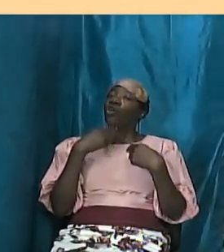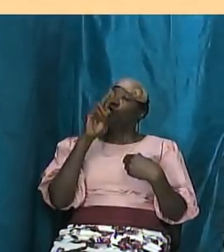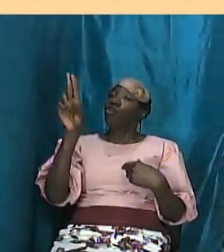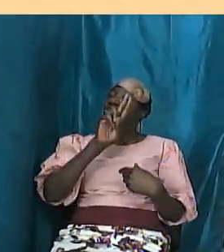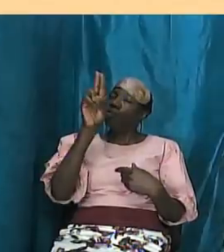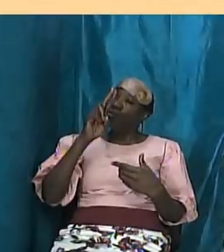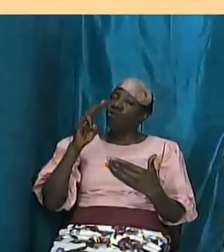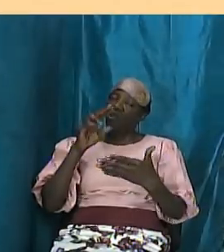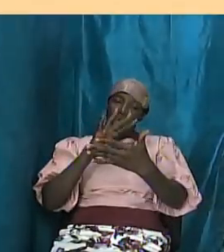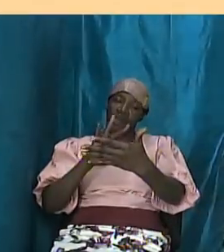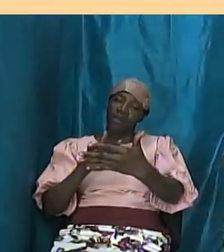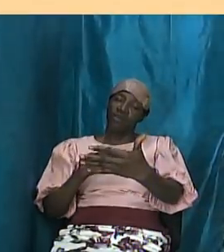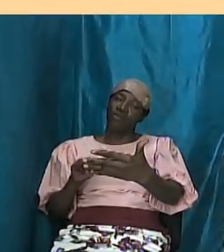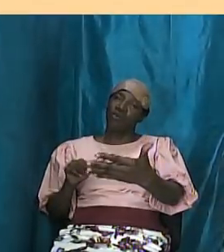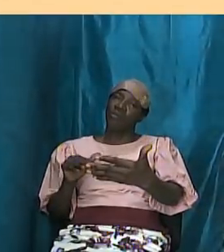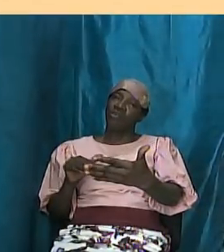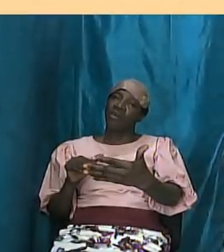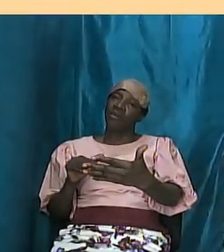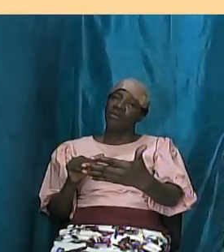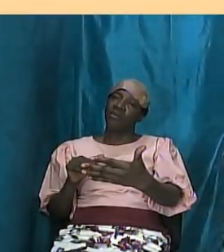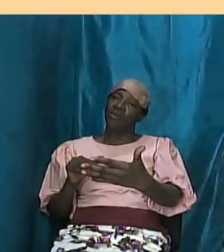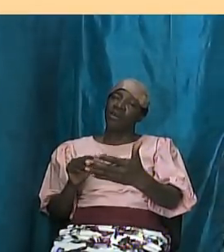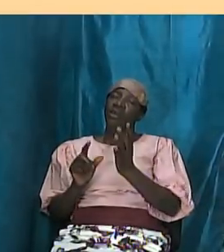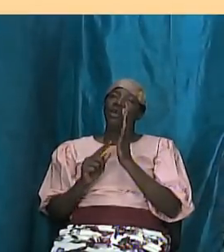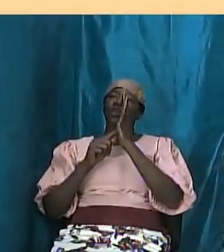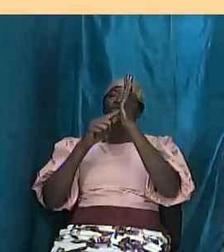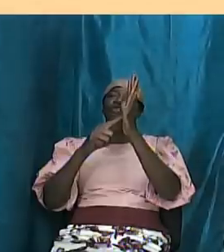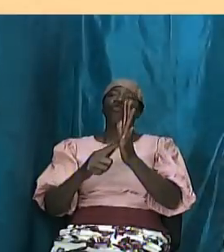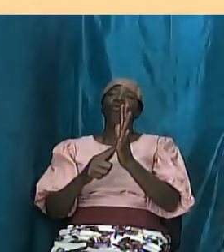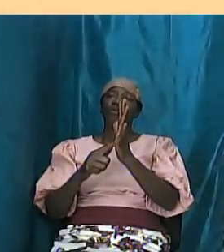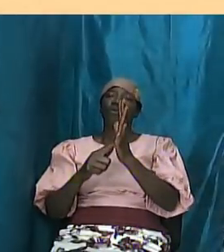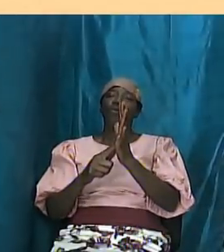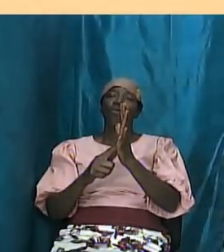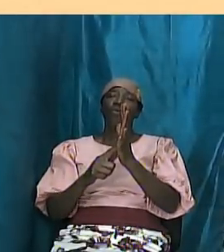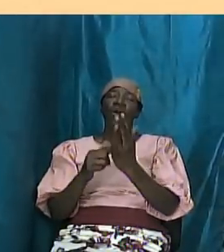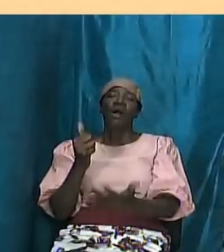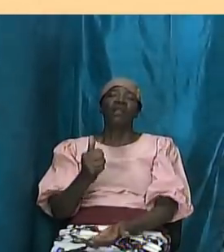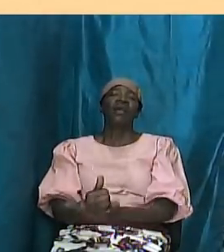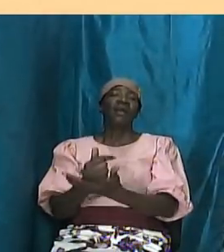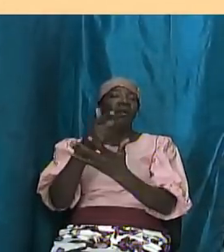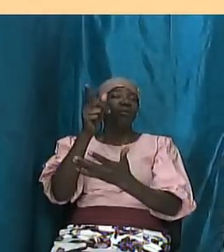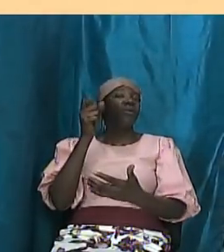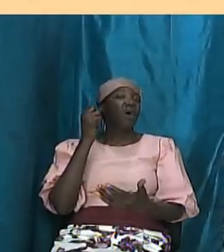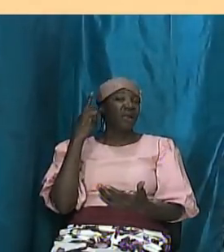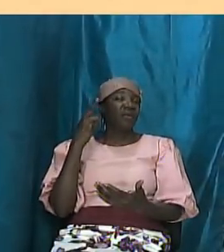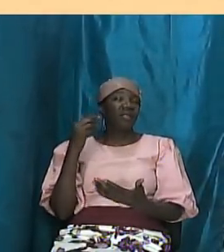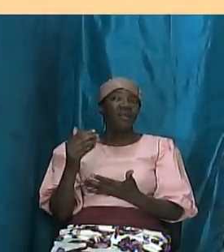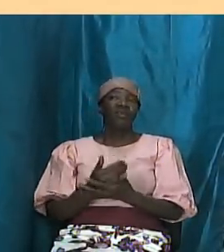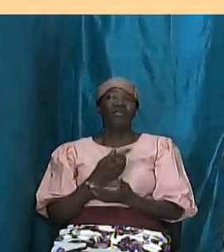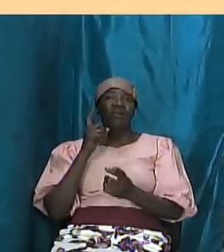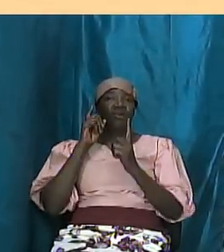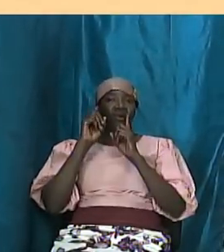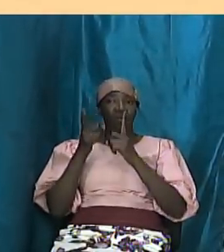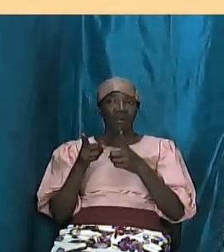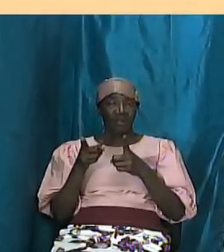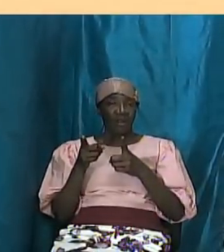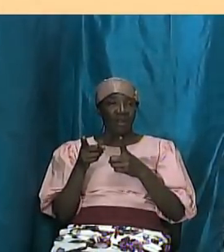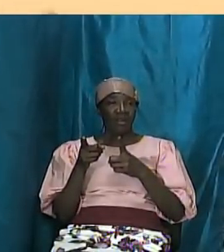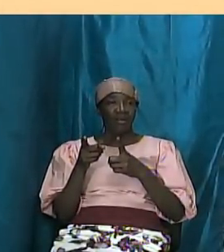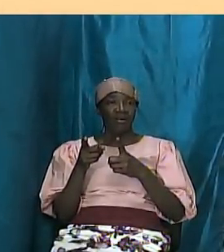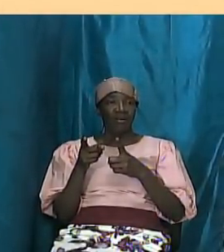to show and to address some of these questions, topical